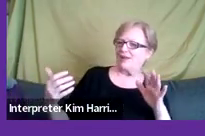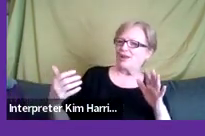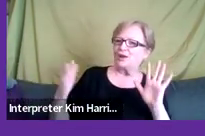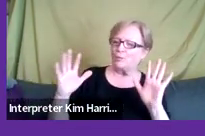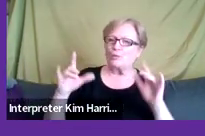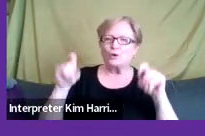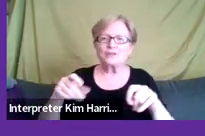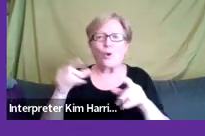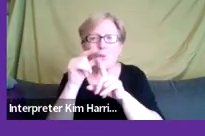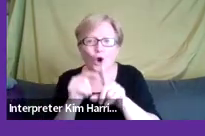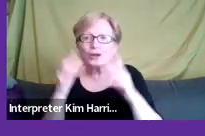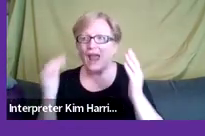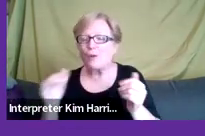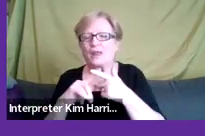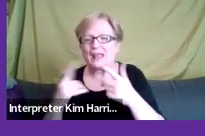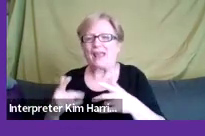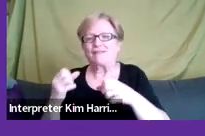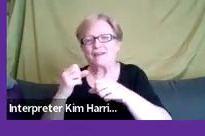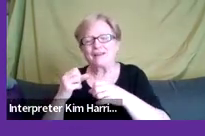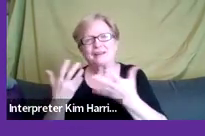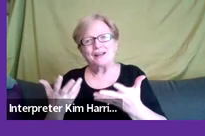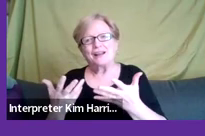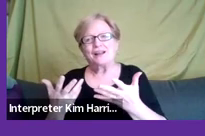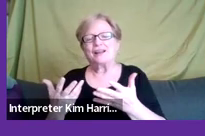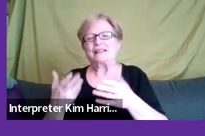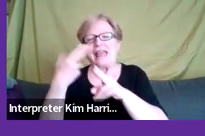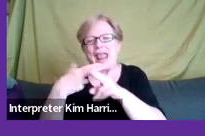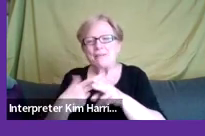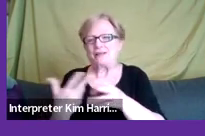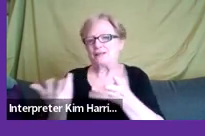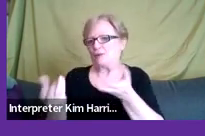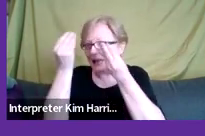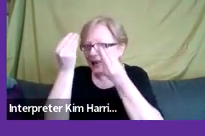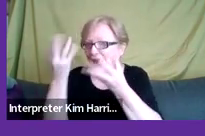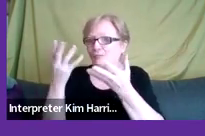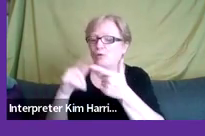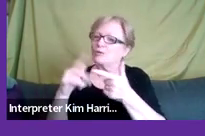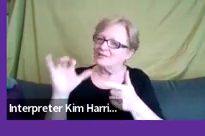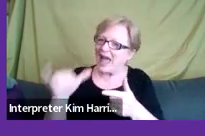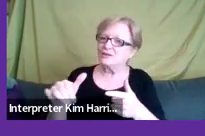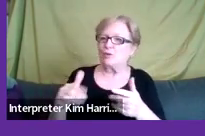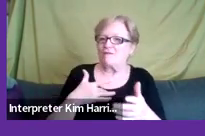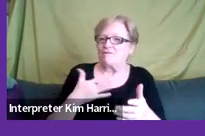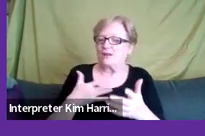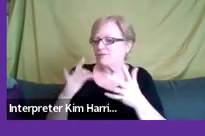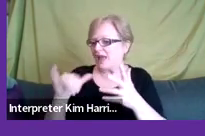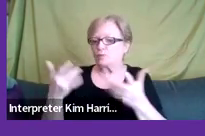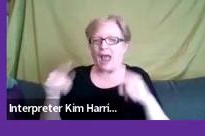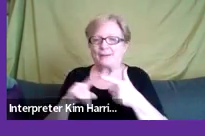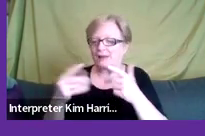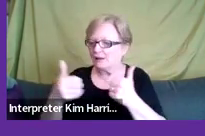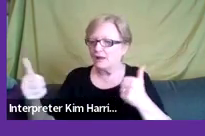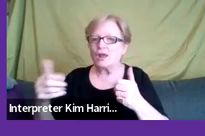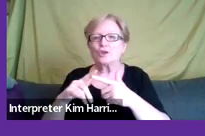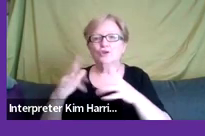word for it. We can start, calling it out more too and creating more opportunities. And that's what I'm